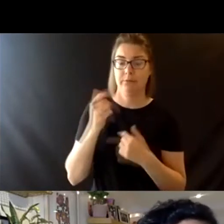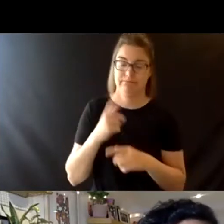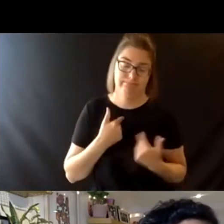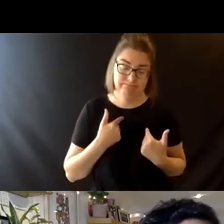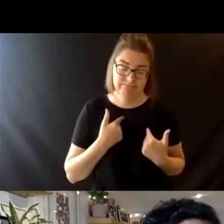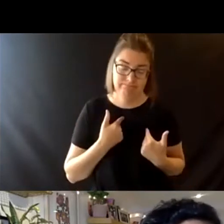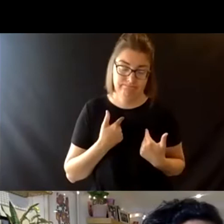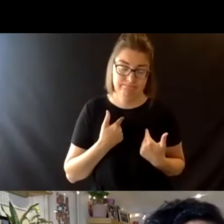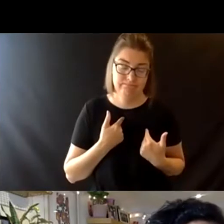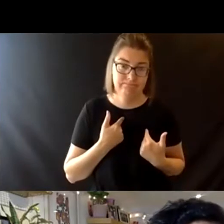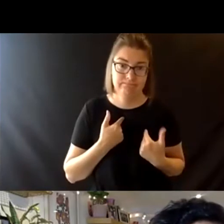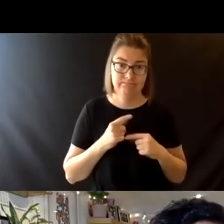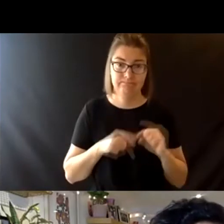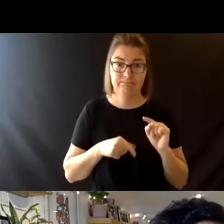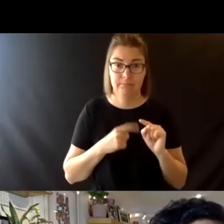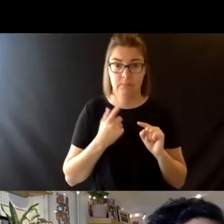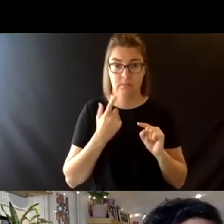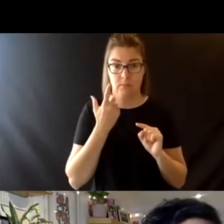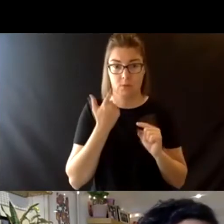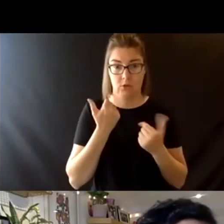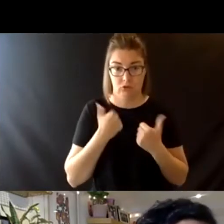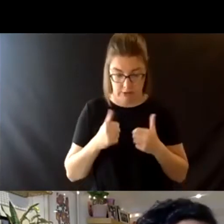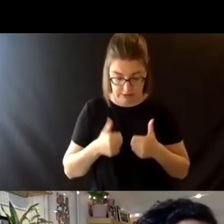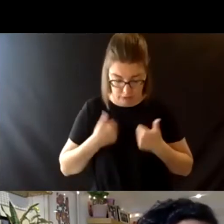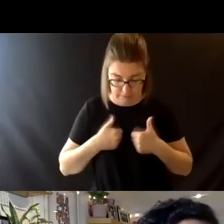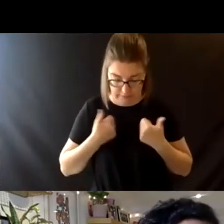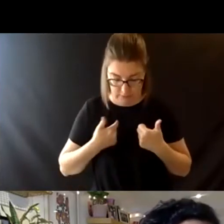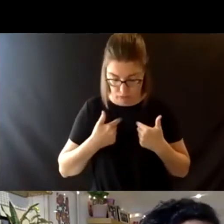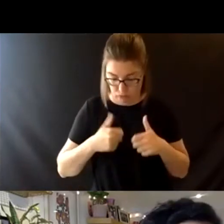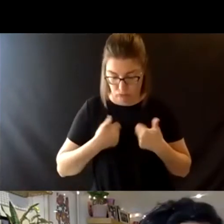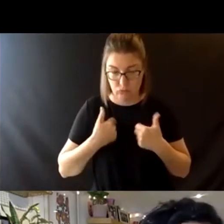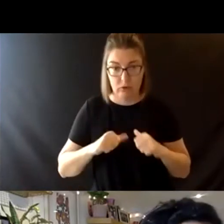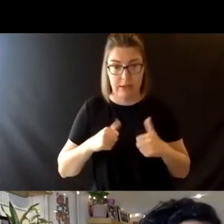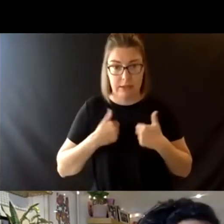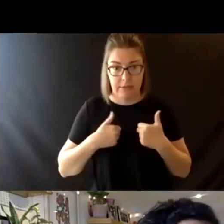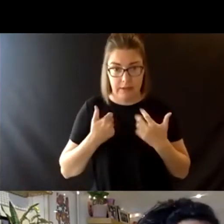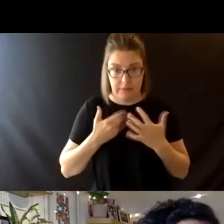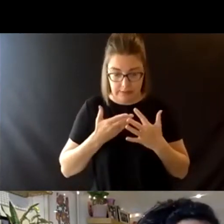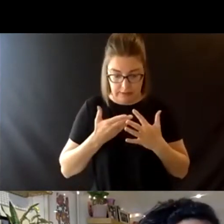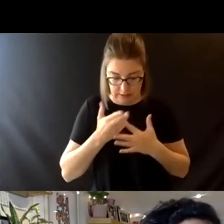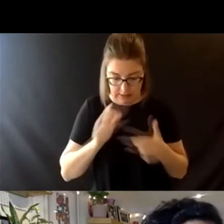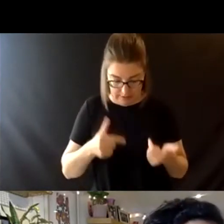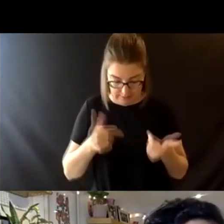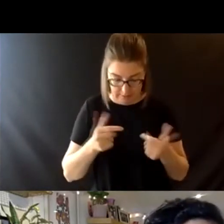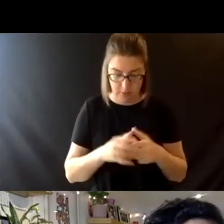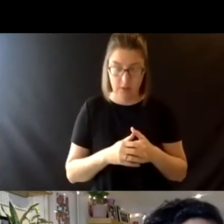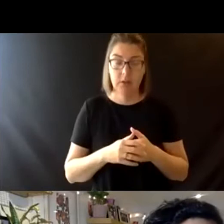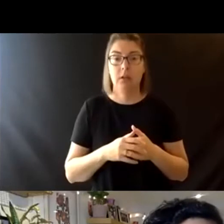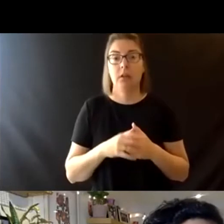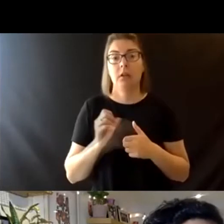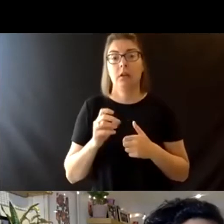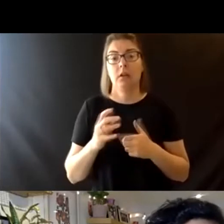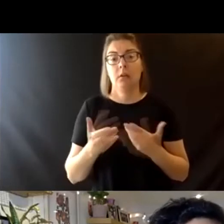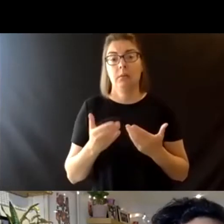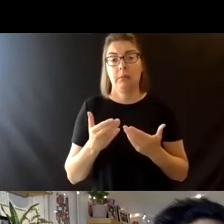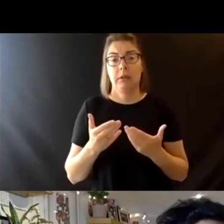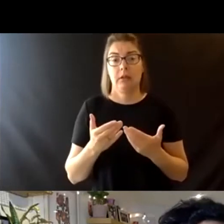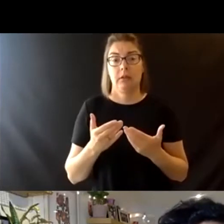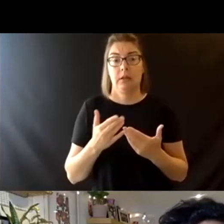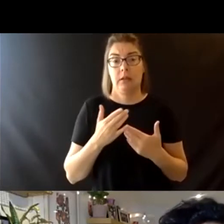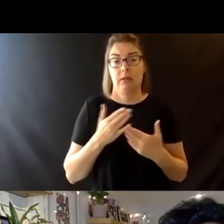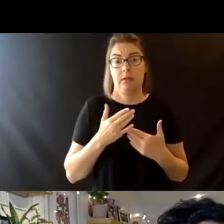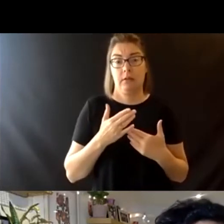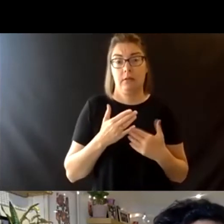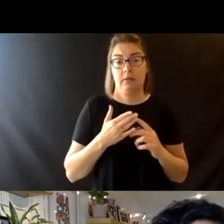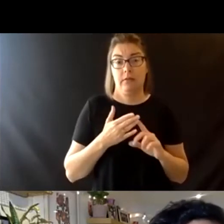as someone who's just tried to survive and who's tried to thrive so much. So perhaps maybe I'll say it from that kind